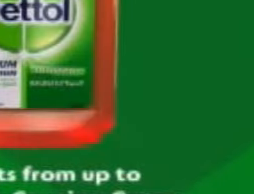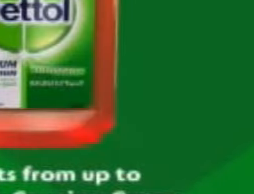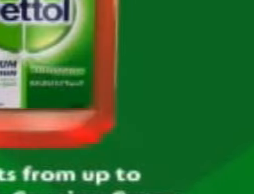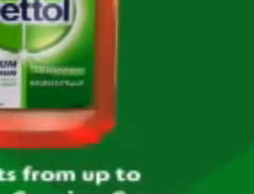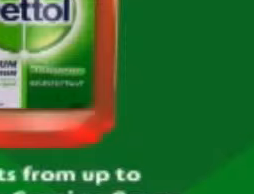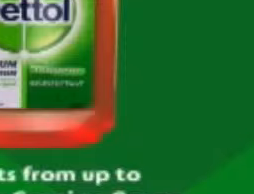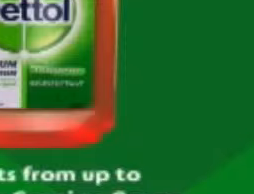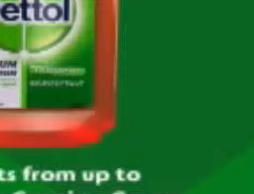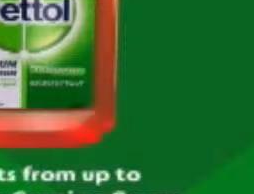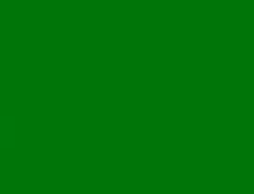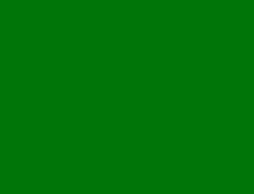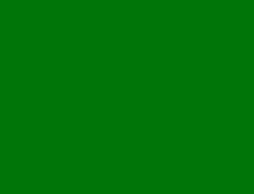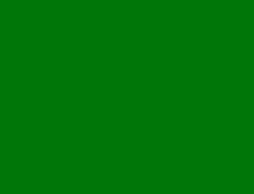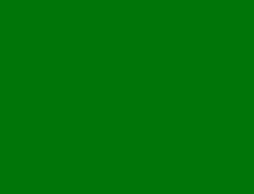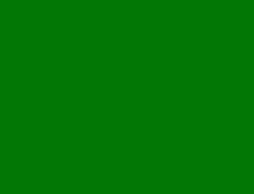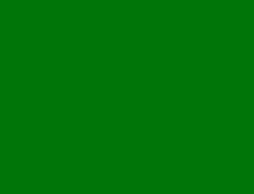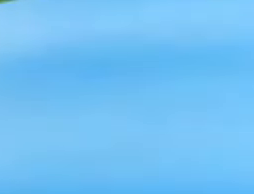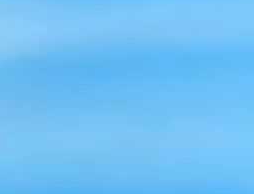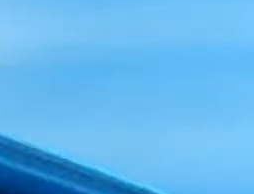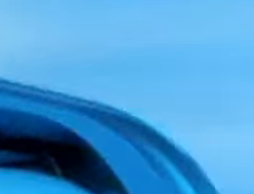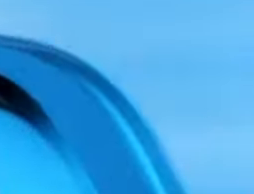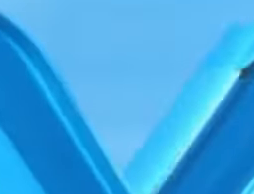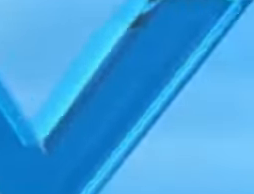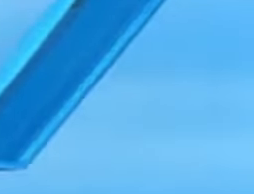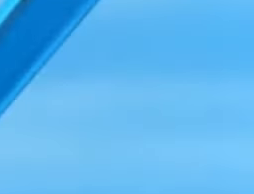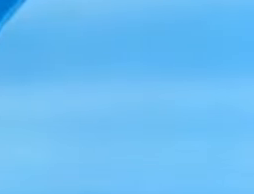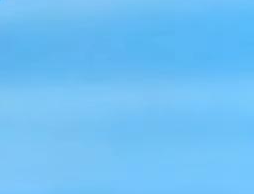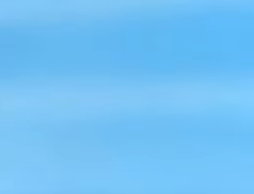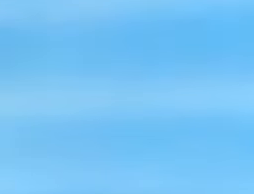dental keeps my loved ones protected.